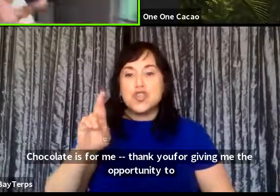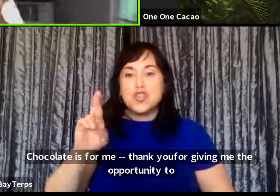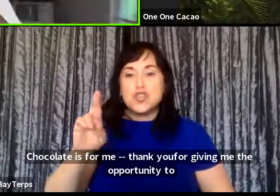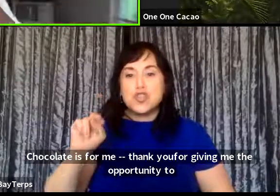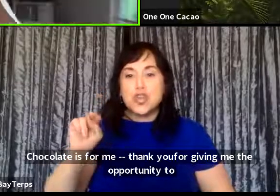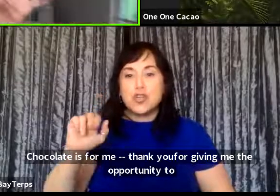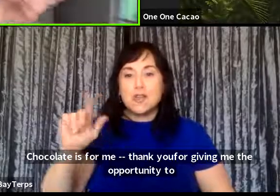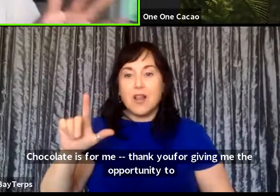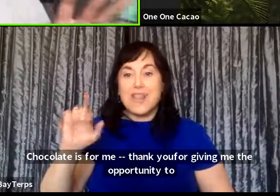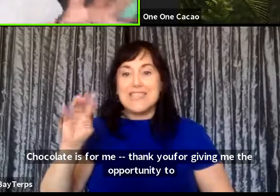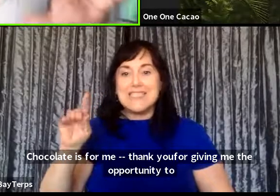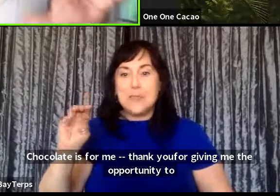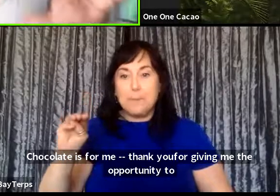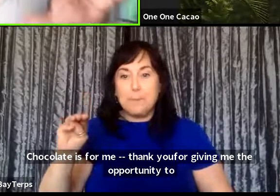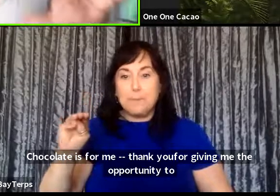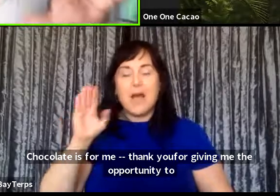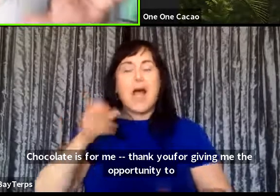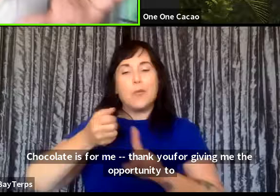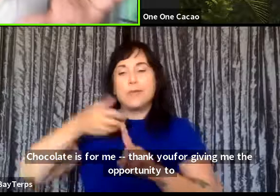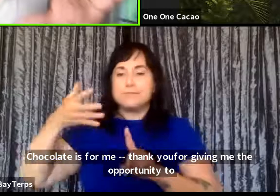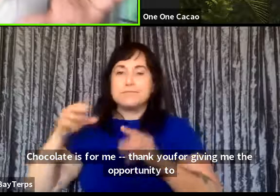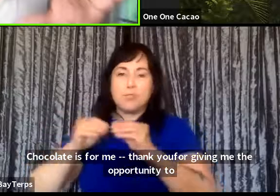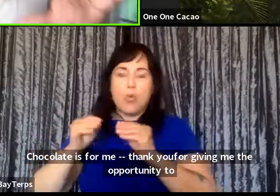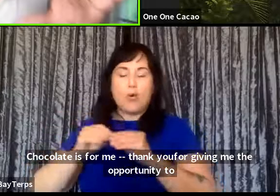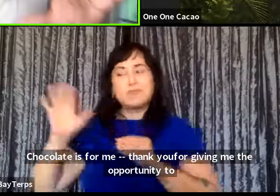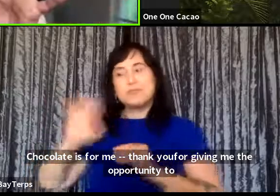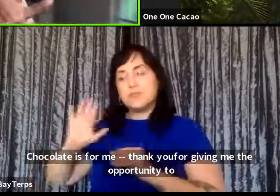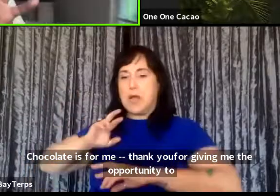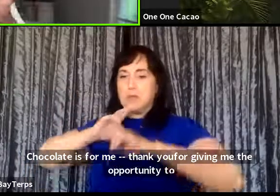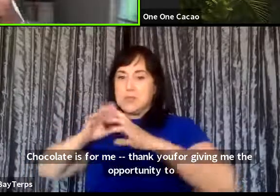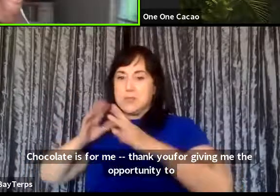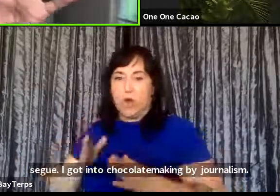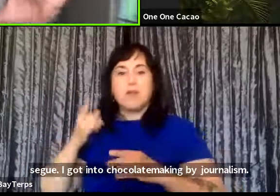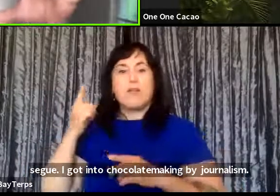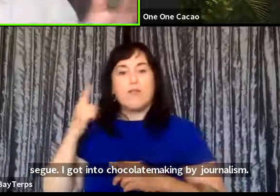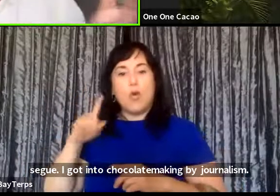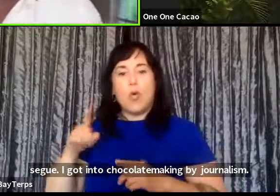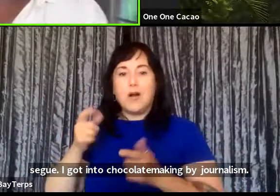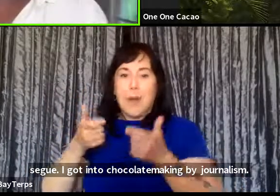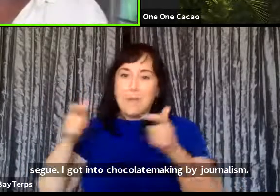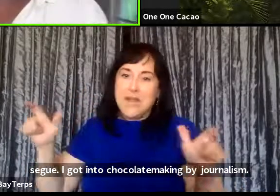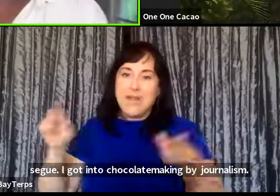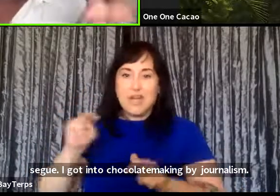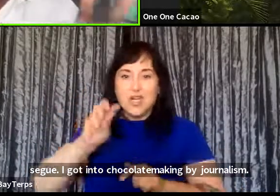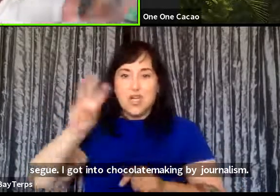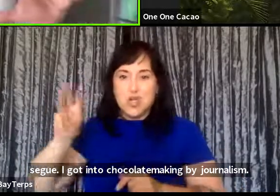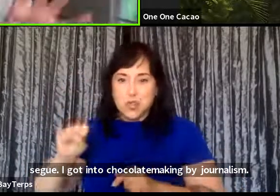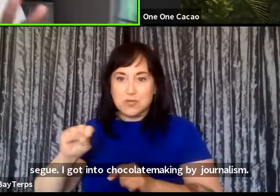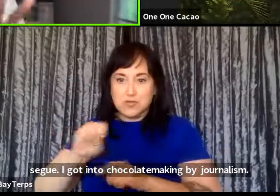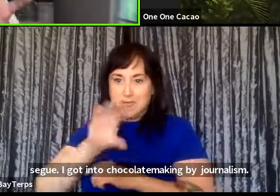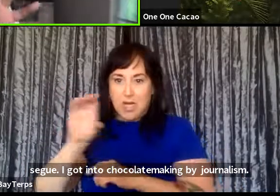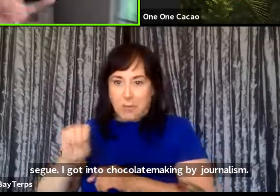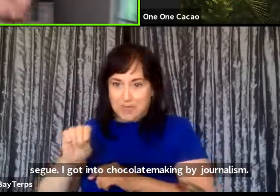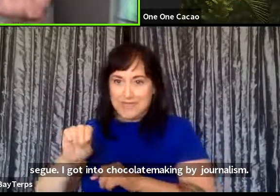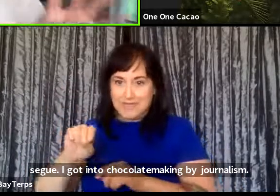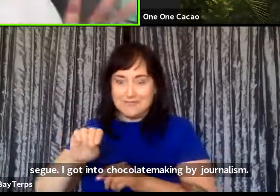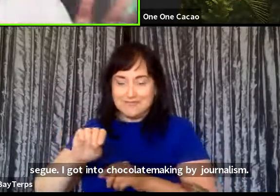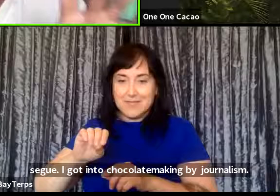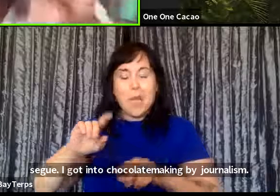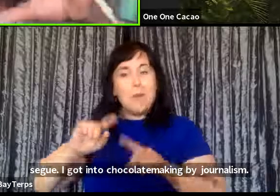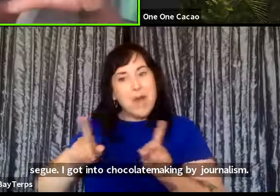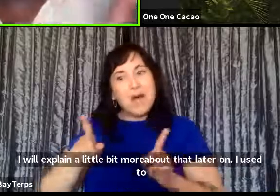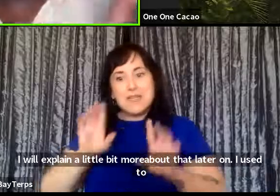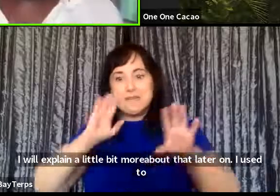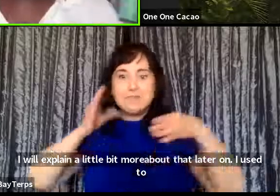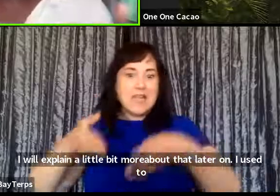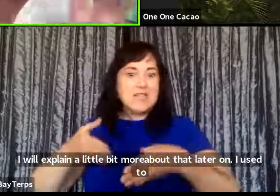that a little bit later on. I used to be a correspondent for one of the major news organizations, but I ended up doing a story about chocolate making.